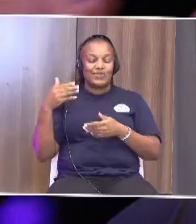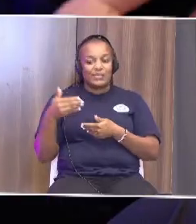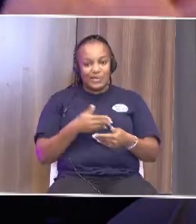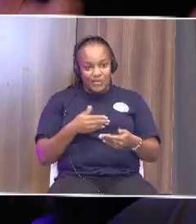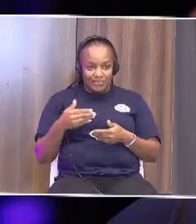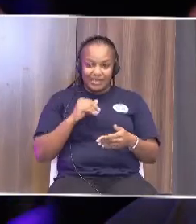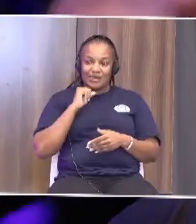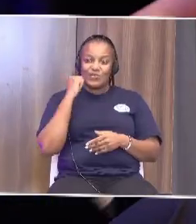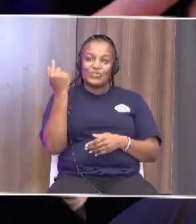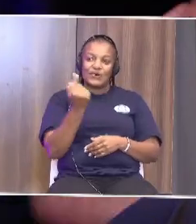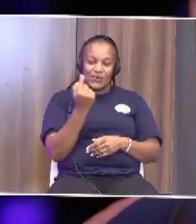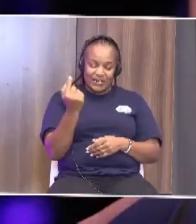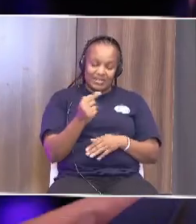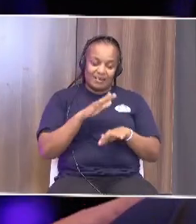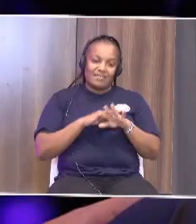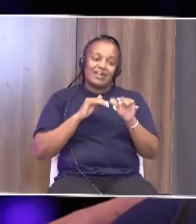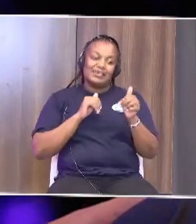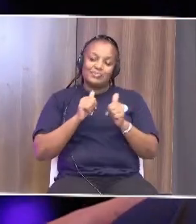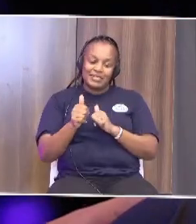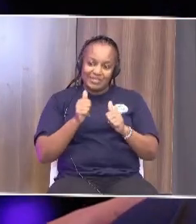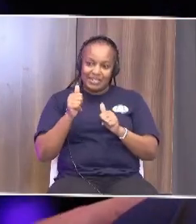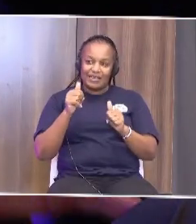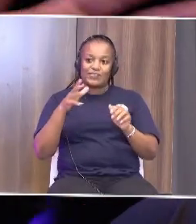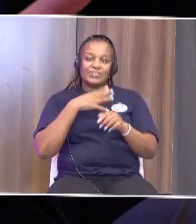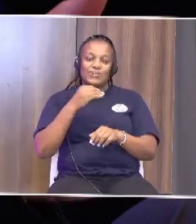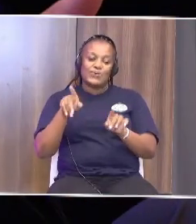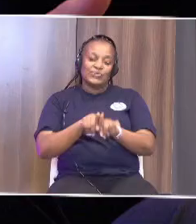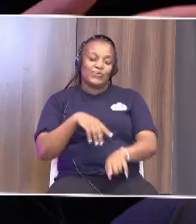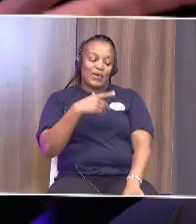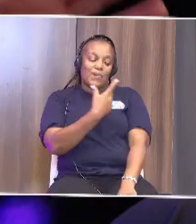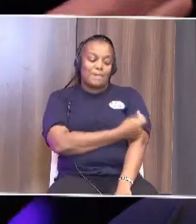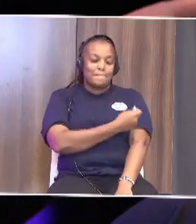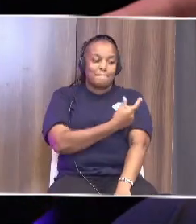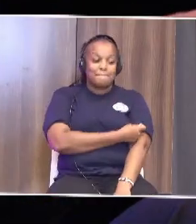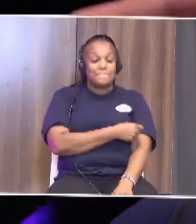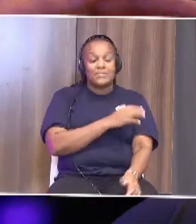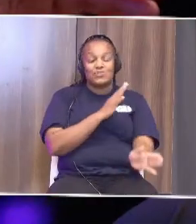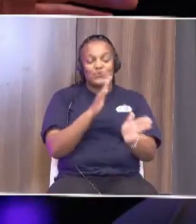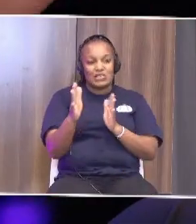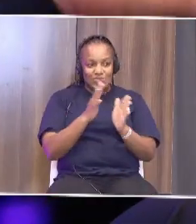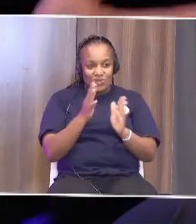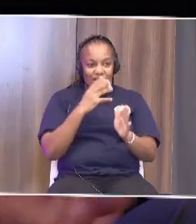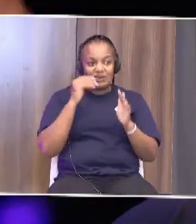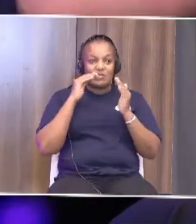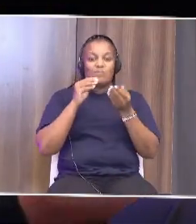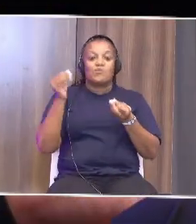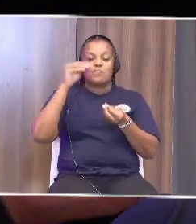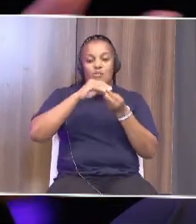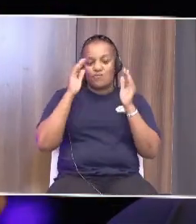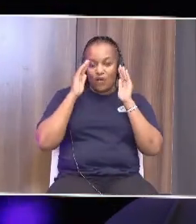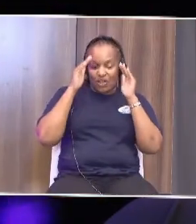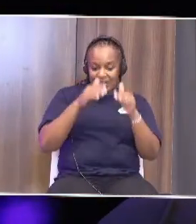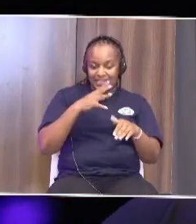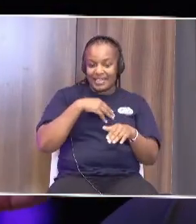not only co-administration and vaccine windows, but pediatricians, for example, are more focused in efficacy and effectiveness,